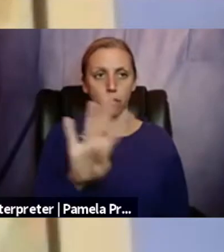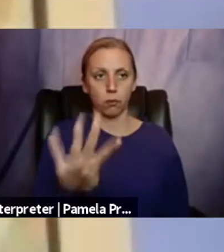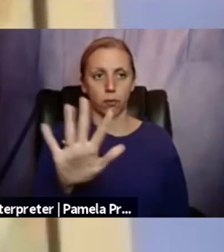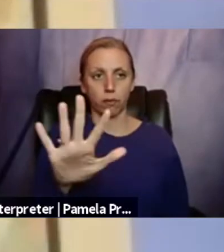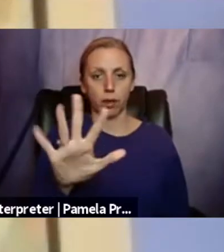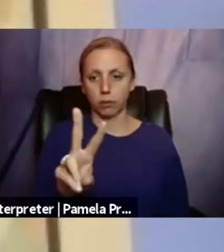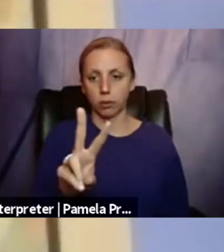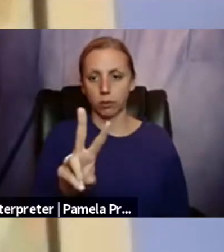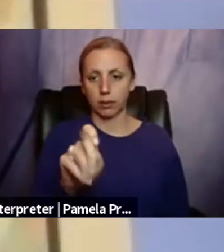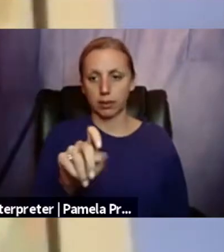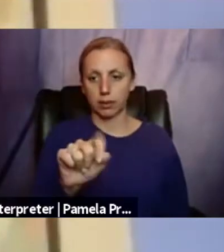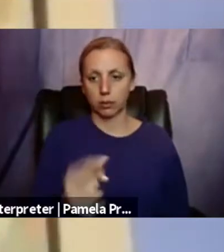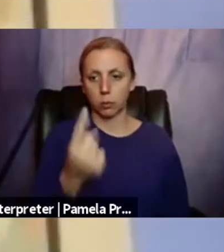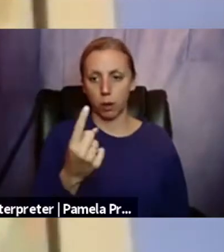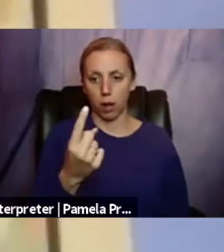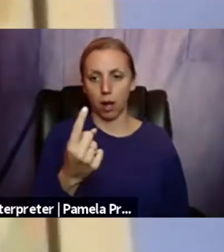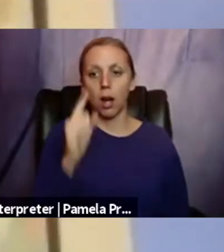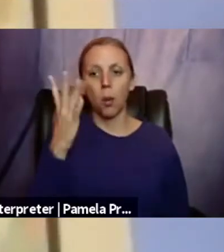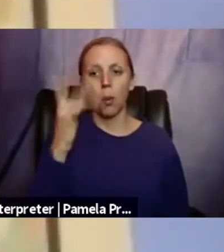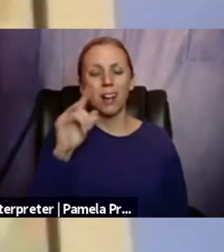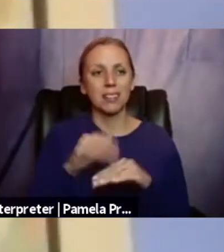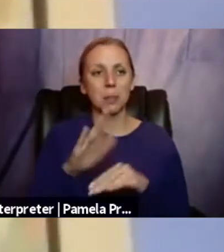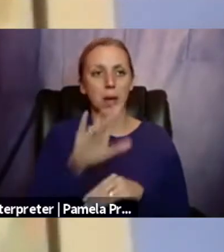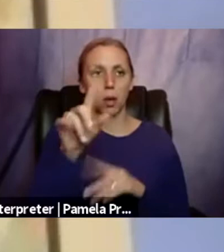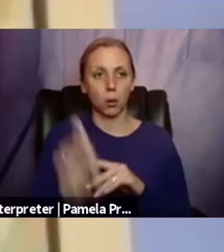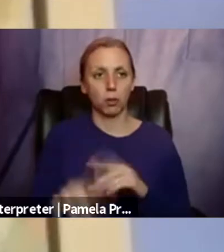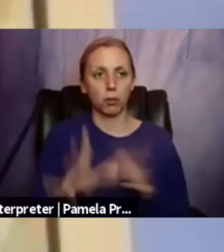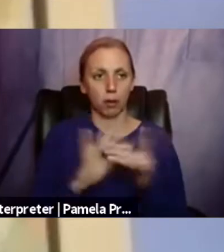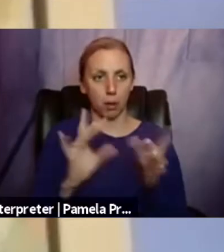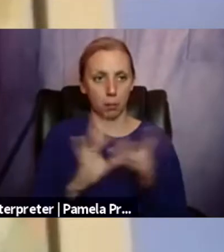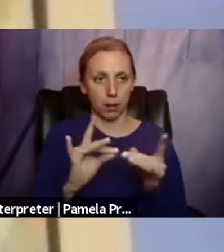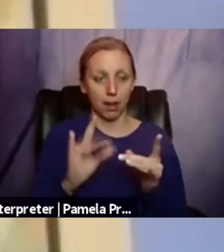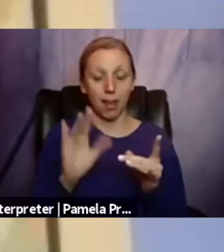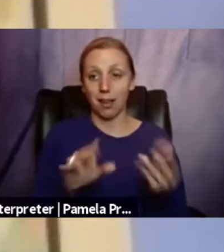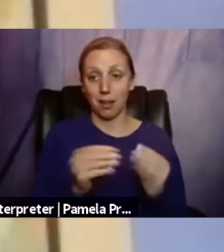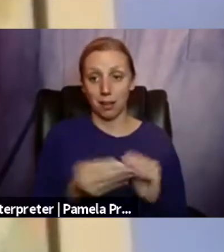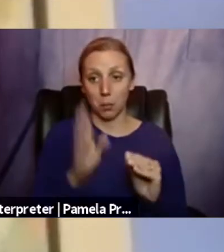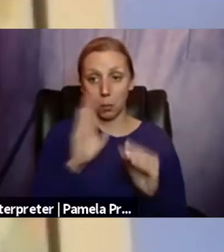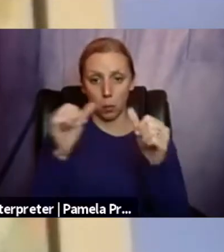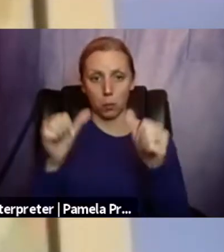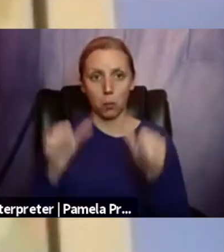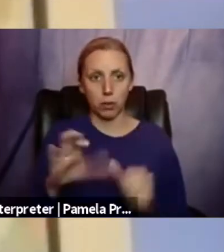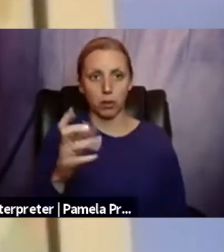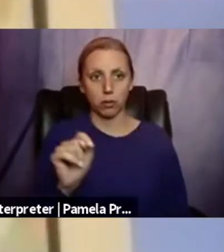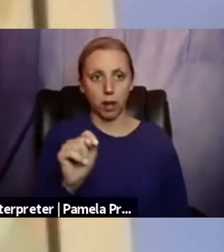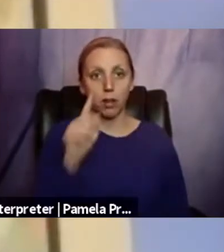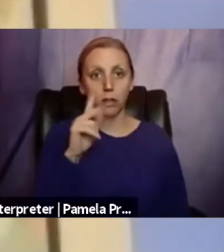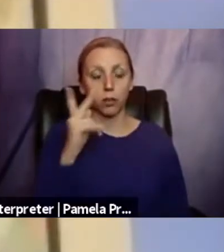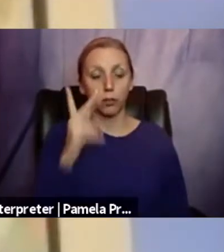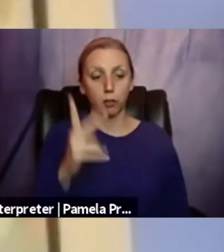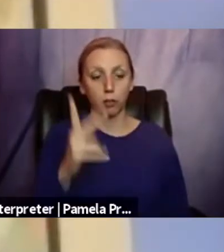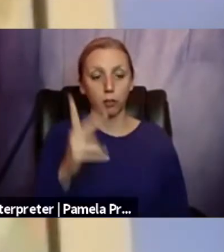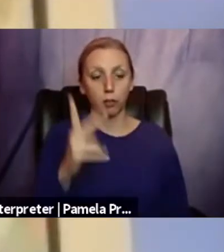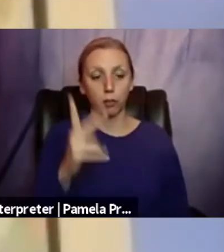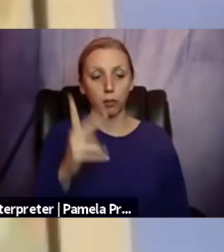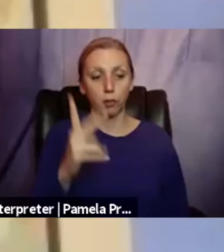212-996-4452, extension 1, to submit your questions and comments. That number will be posted in the chat to view and to utilize